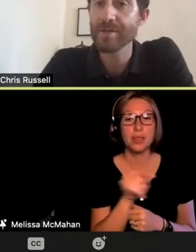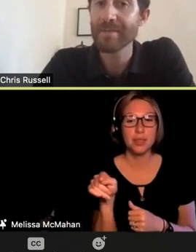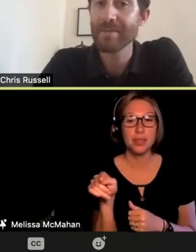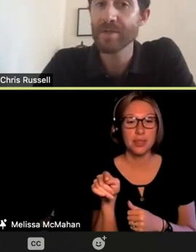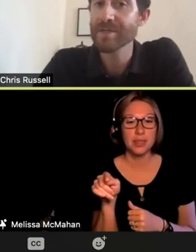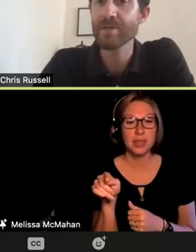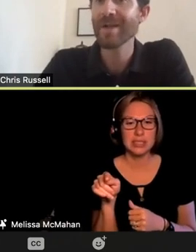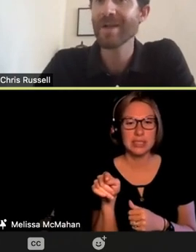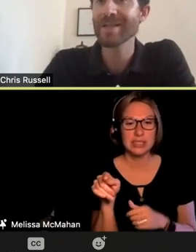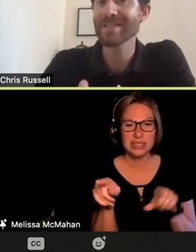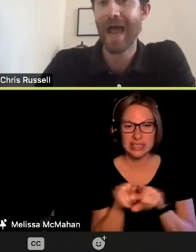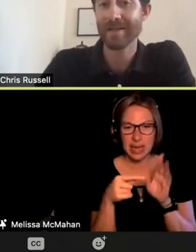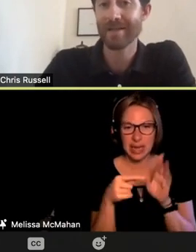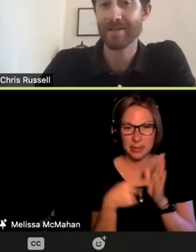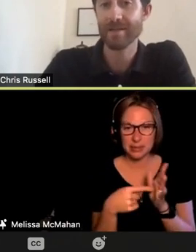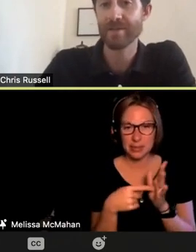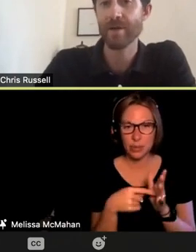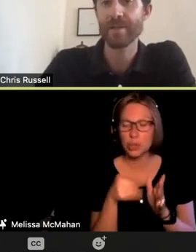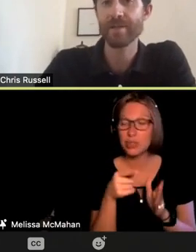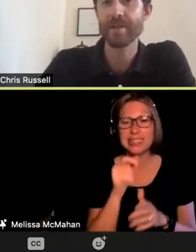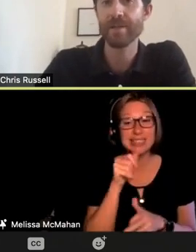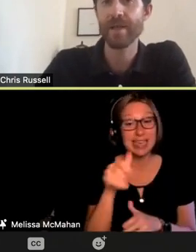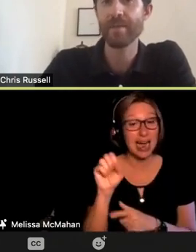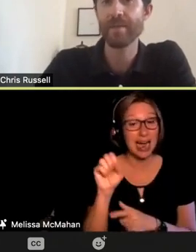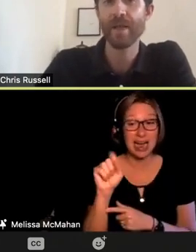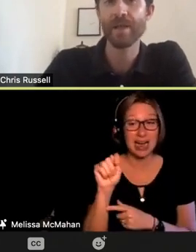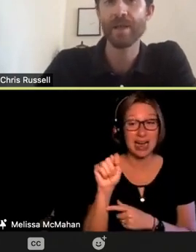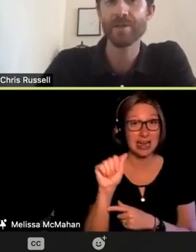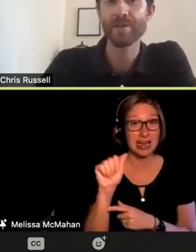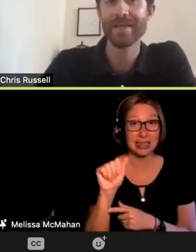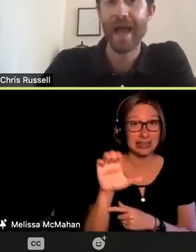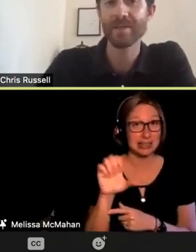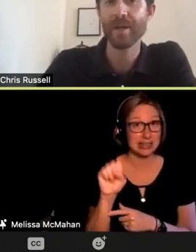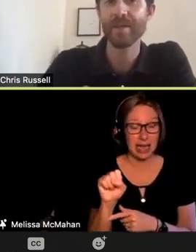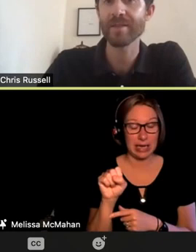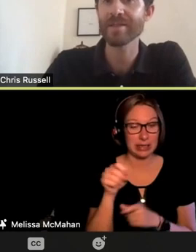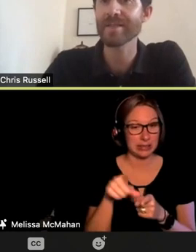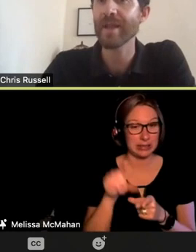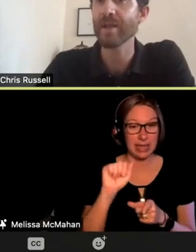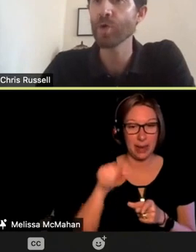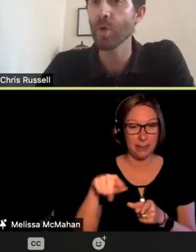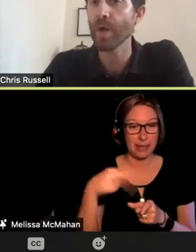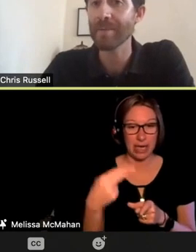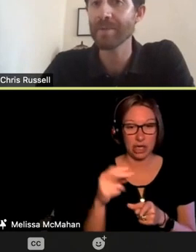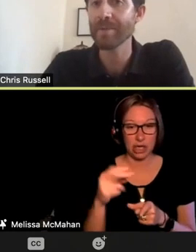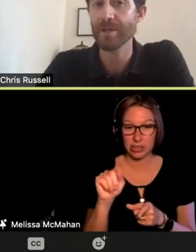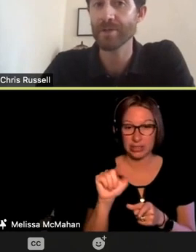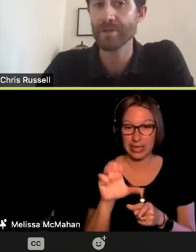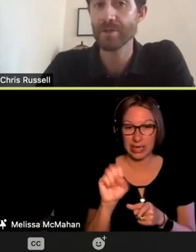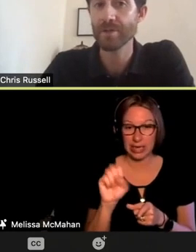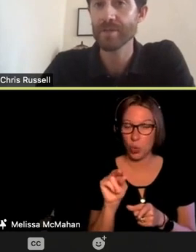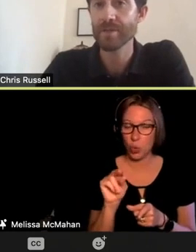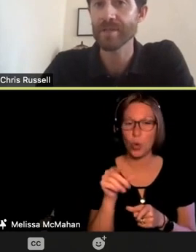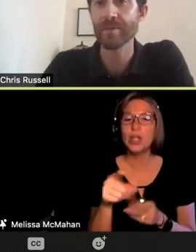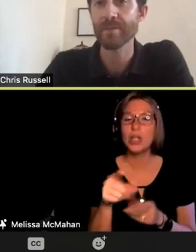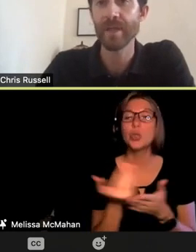Are these those same symbols? These are not stacks. These are not the APH stacks, but I think this is that newer